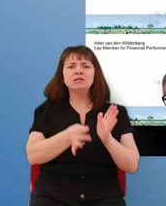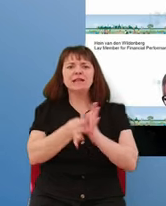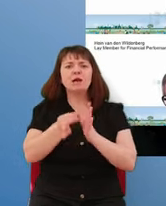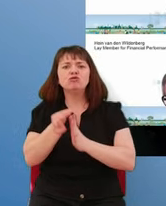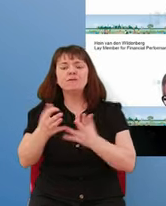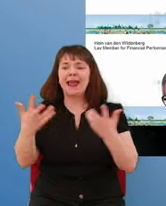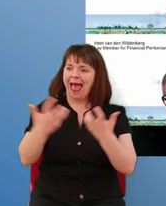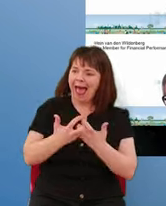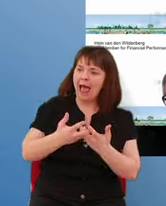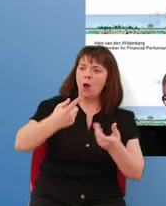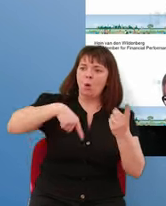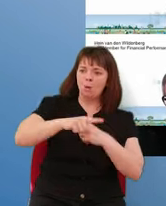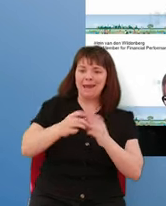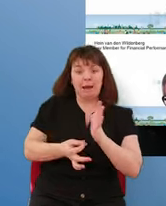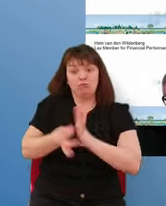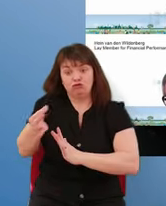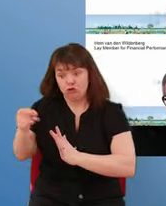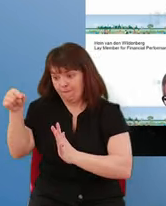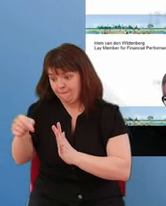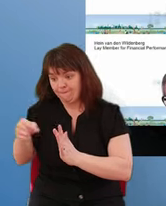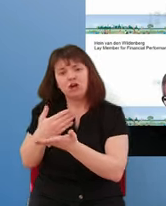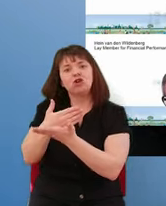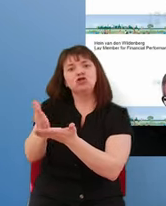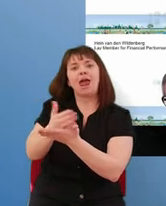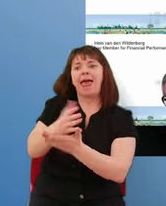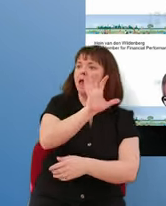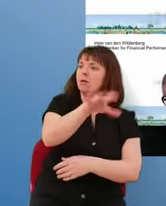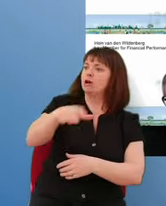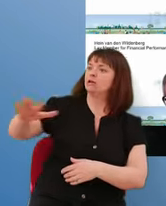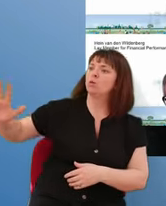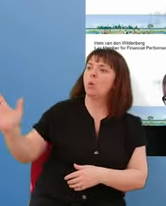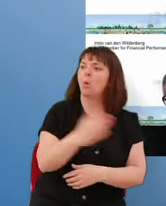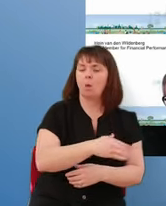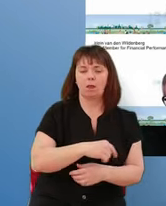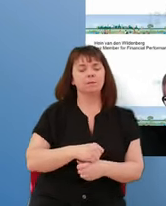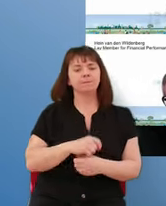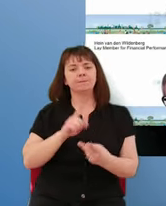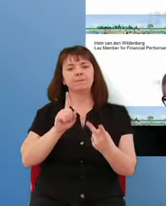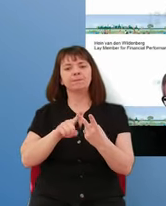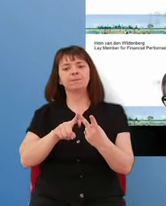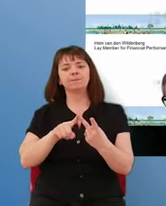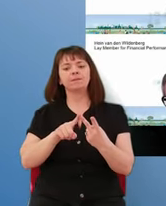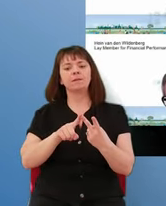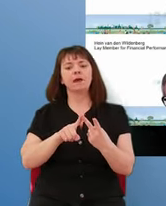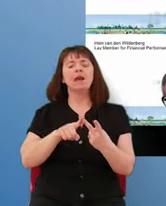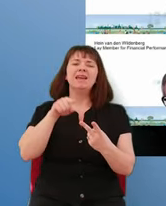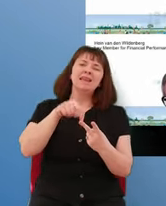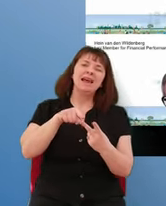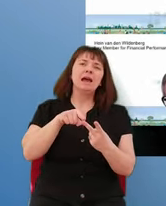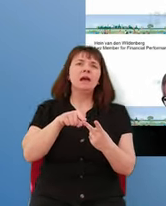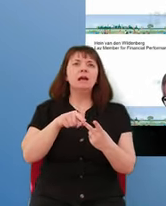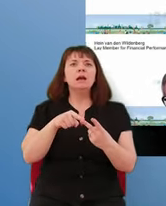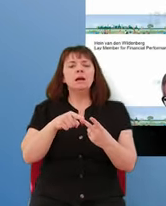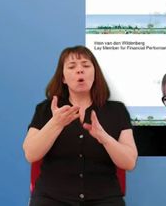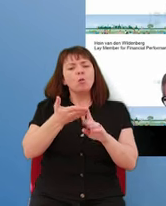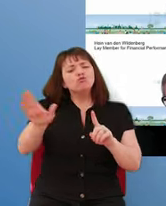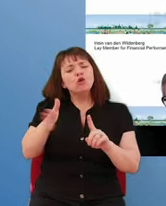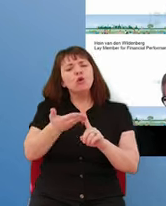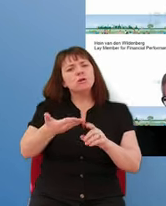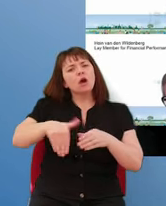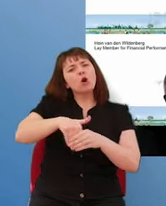a broader one of context. That my understanding in the past has been that actually general practice in Norfolk and Waveney is very good and rates